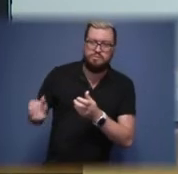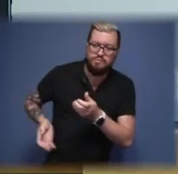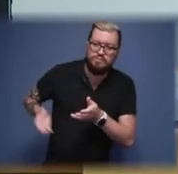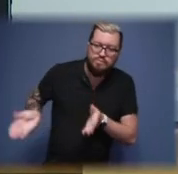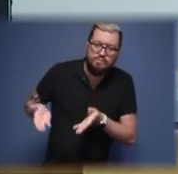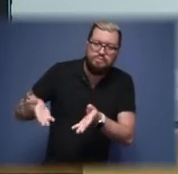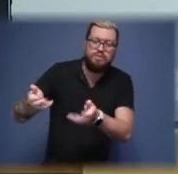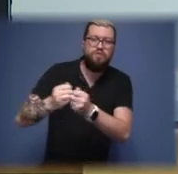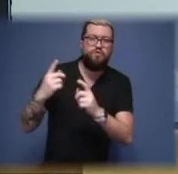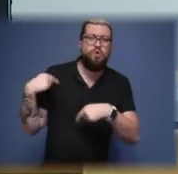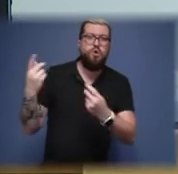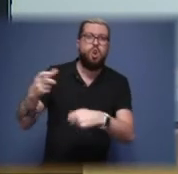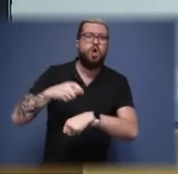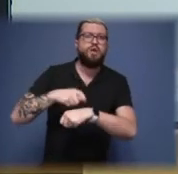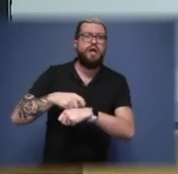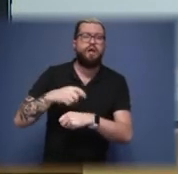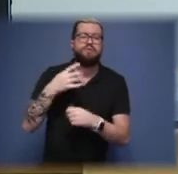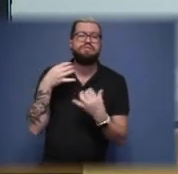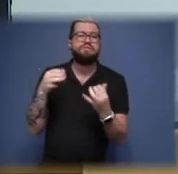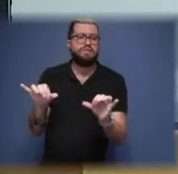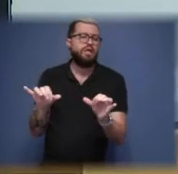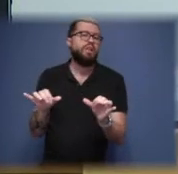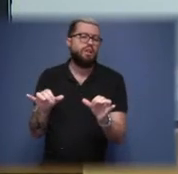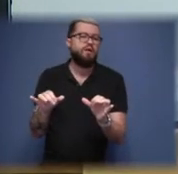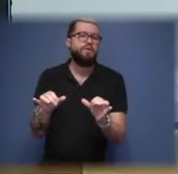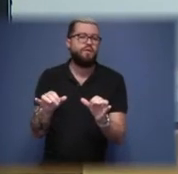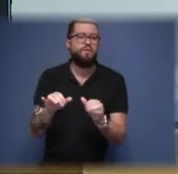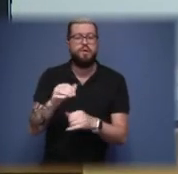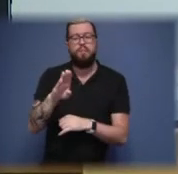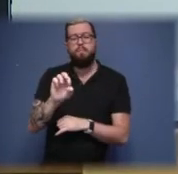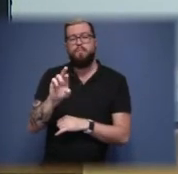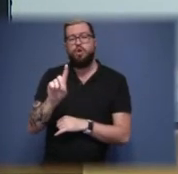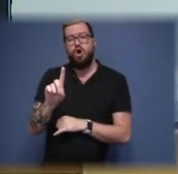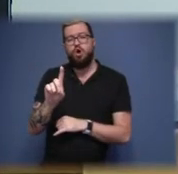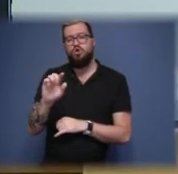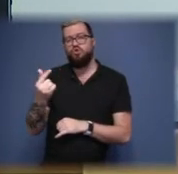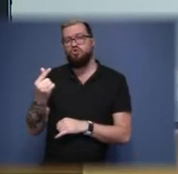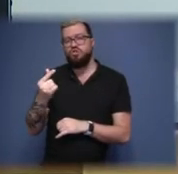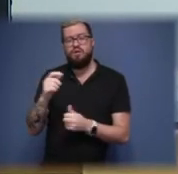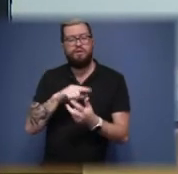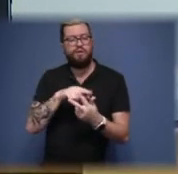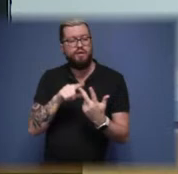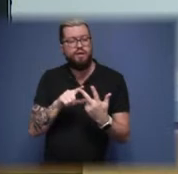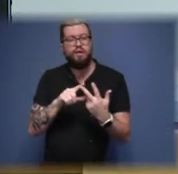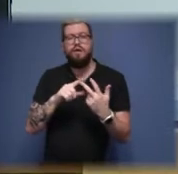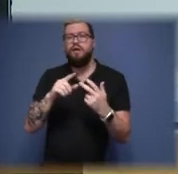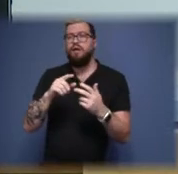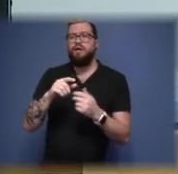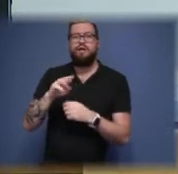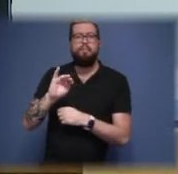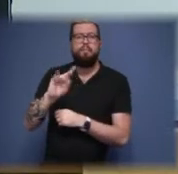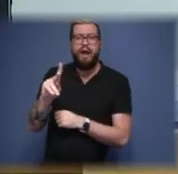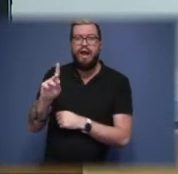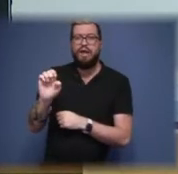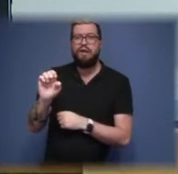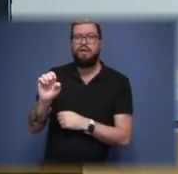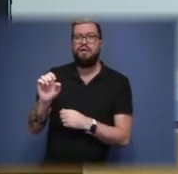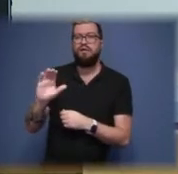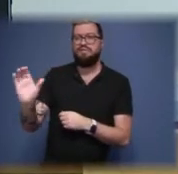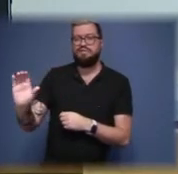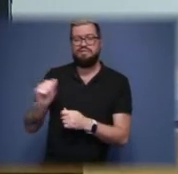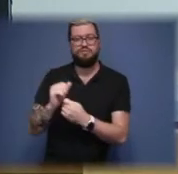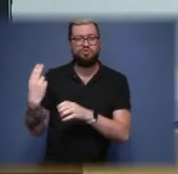time and continues to be. Bernard Griggs and George Hutt coming on, and Mike Connolly coming on the past couple of years or year or